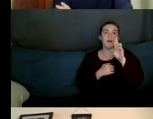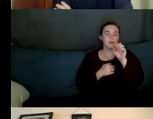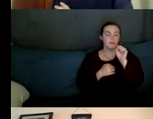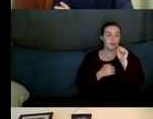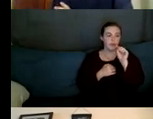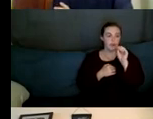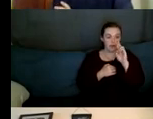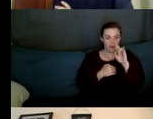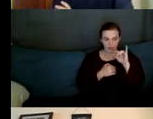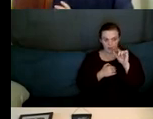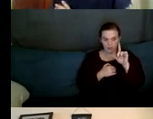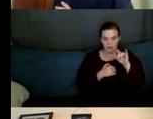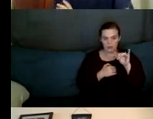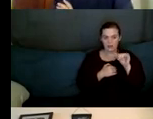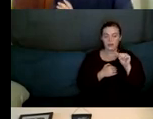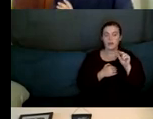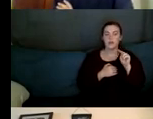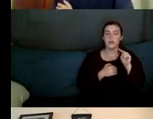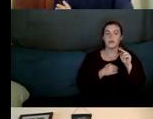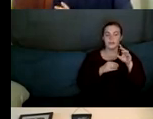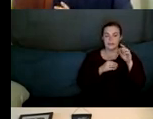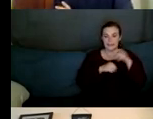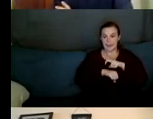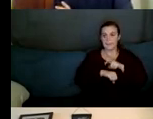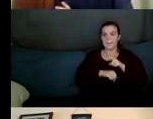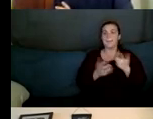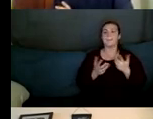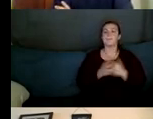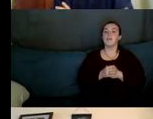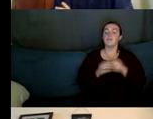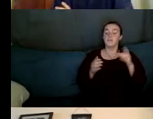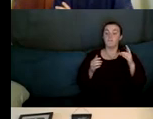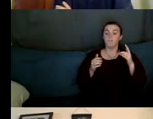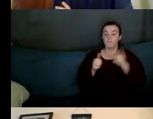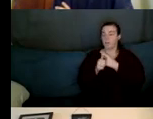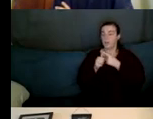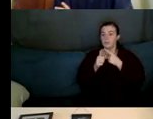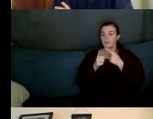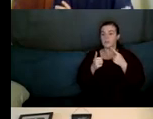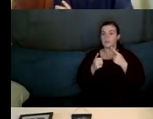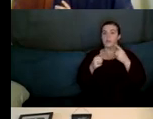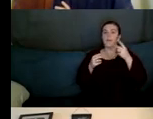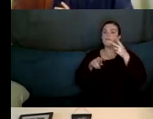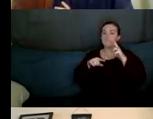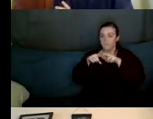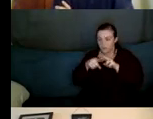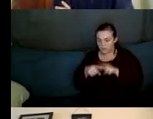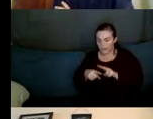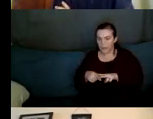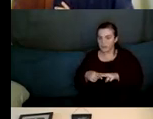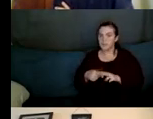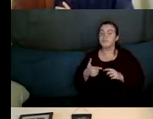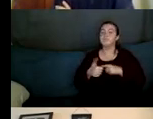overview of what we're going to touch on in the class. The first thing we're going to do is we're going to go over some vocabulary. So we're all speaking the